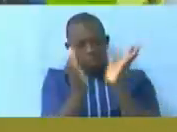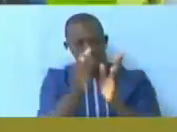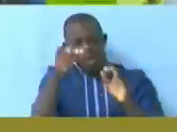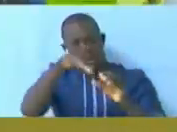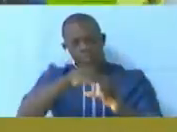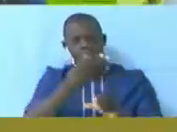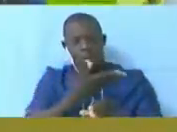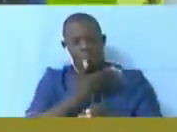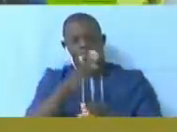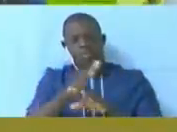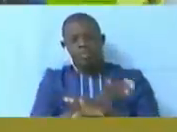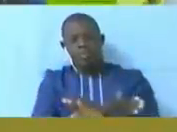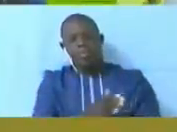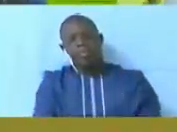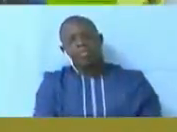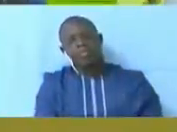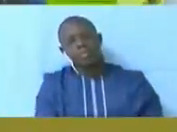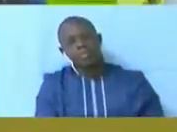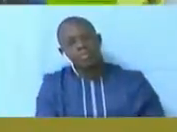During